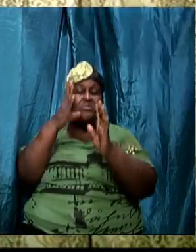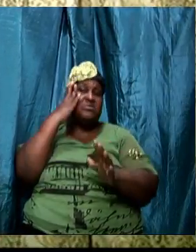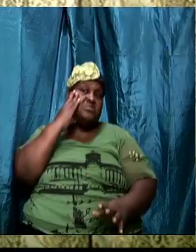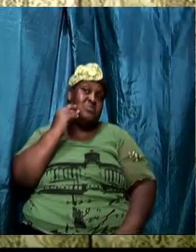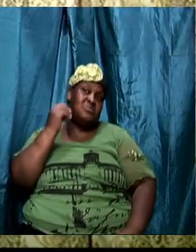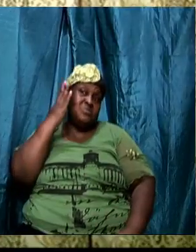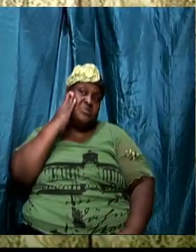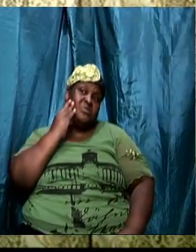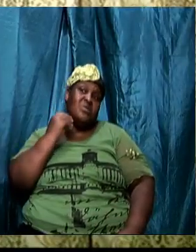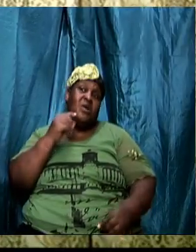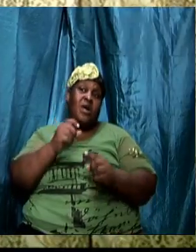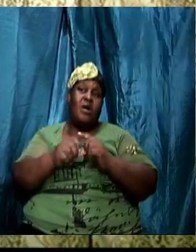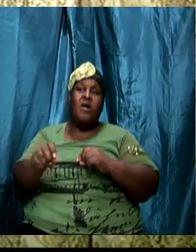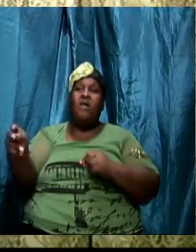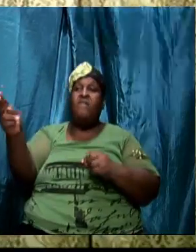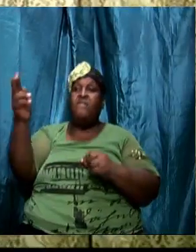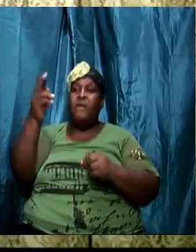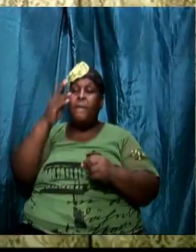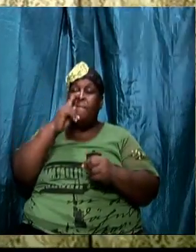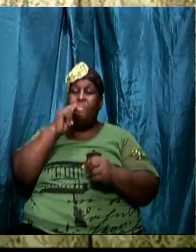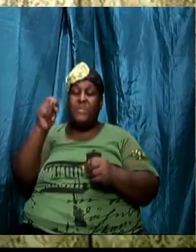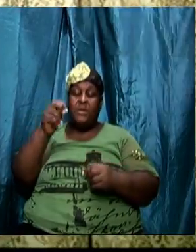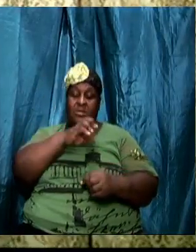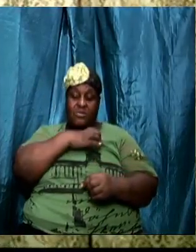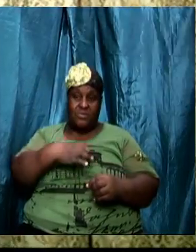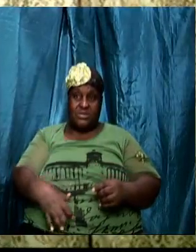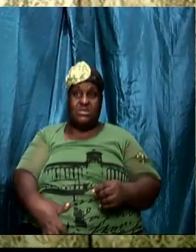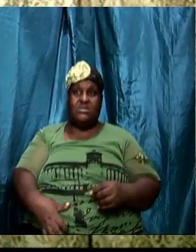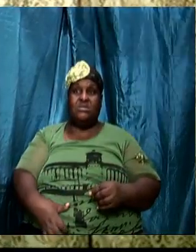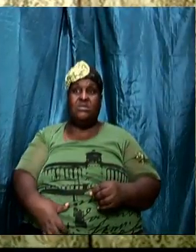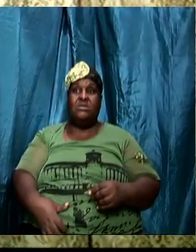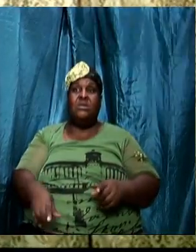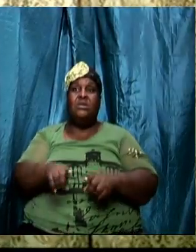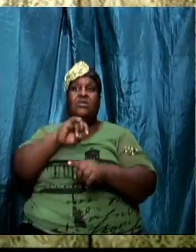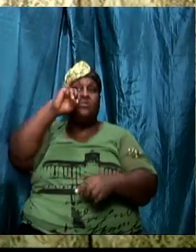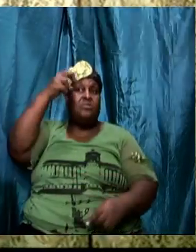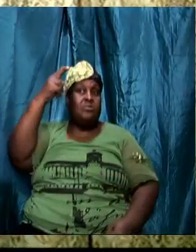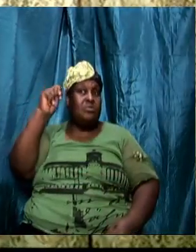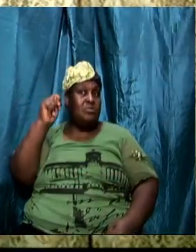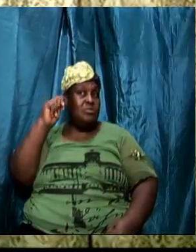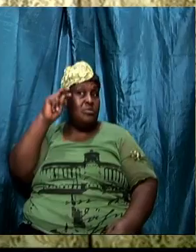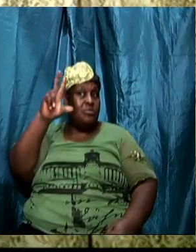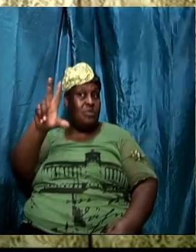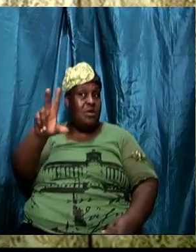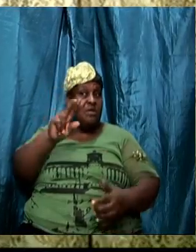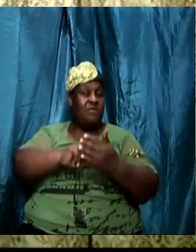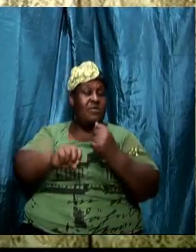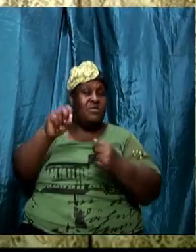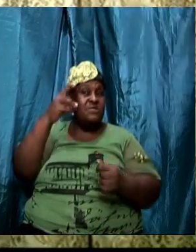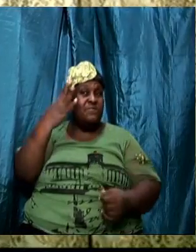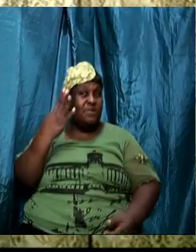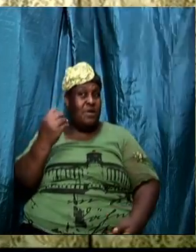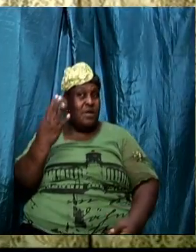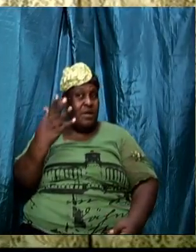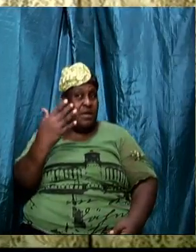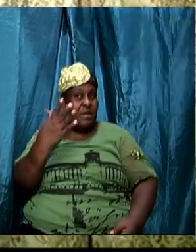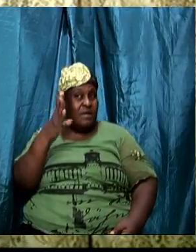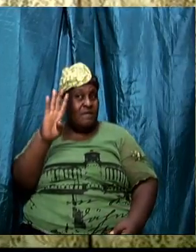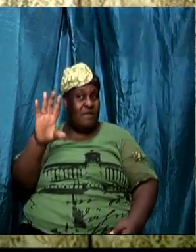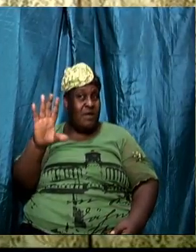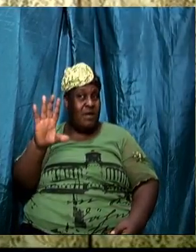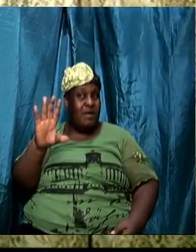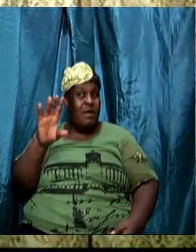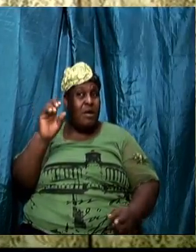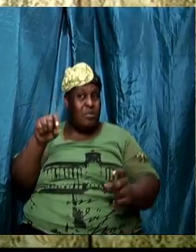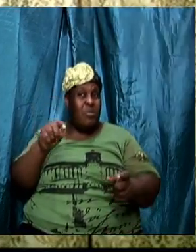experience of being born again, according to St. John chapter 3 and verse 5, where it says, you must be born